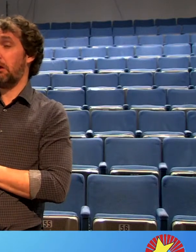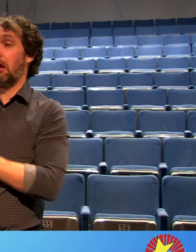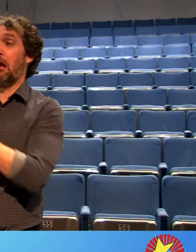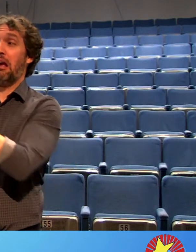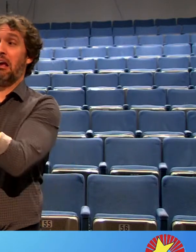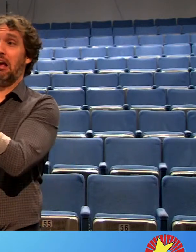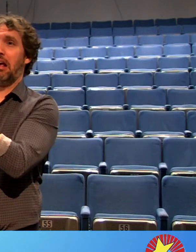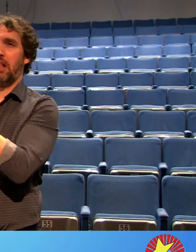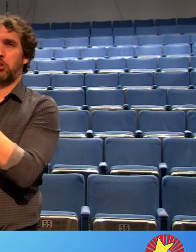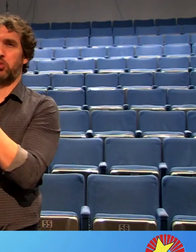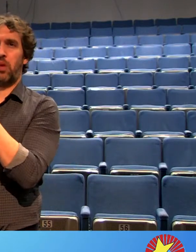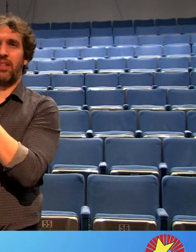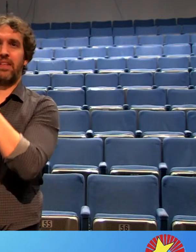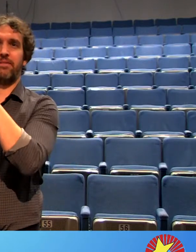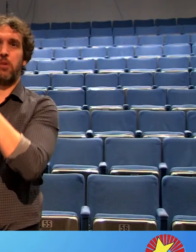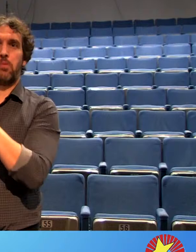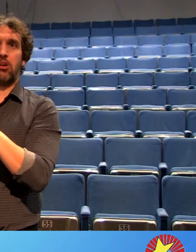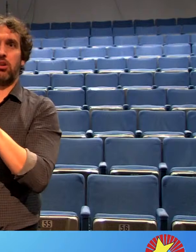152 words.